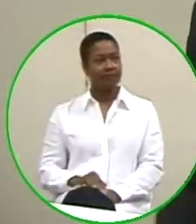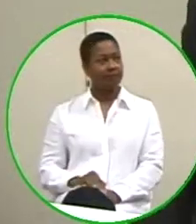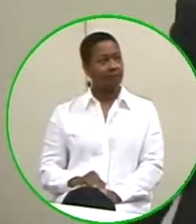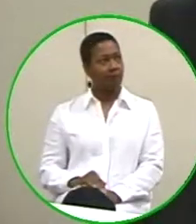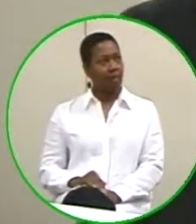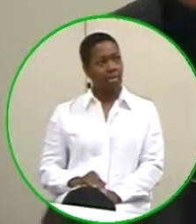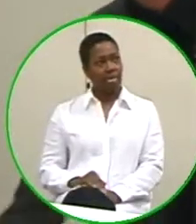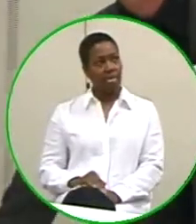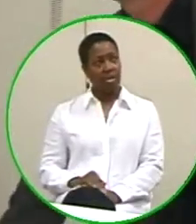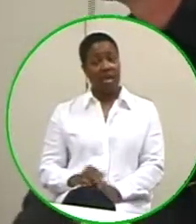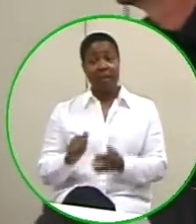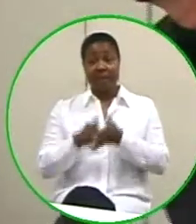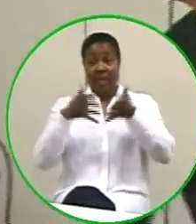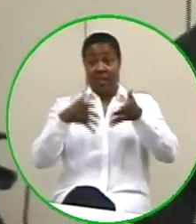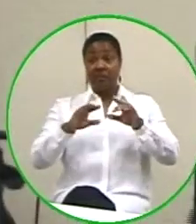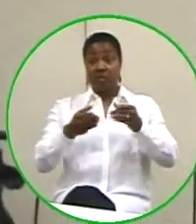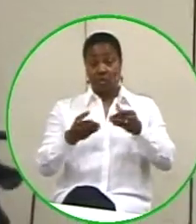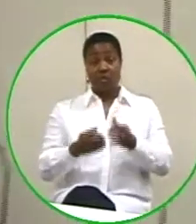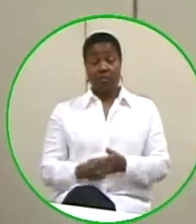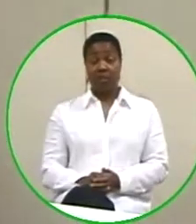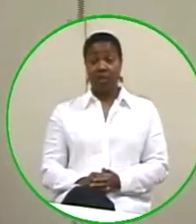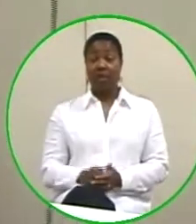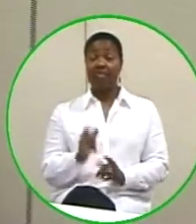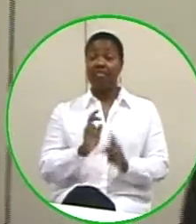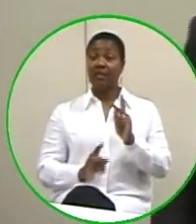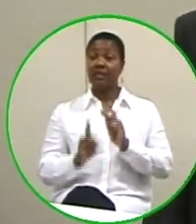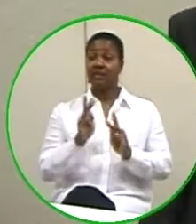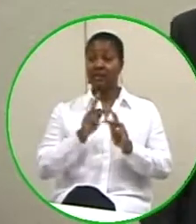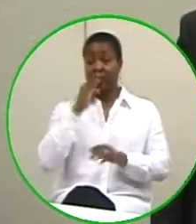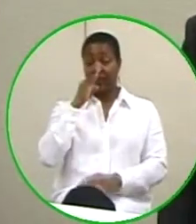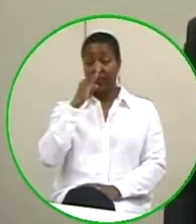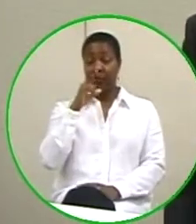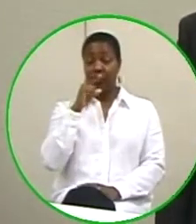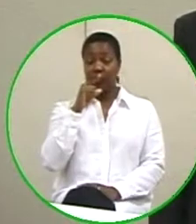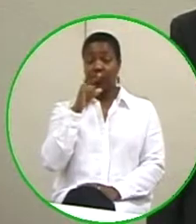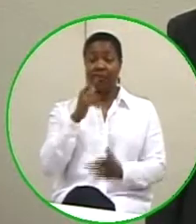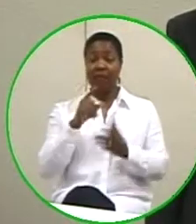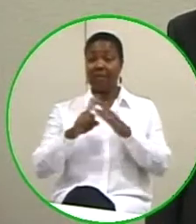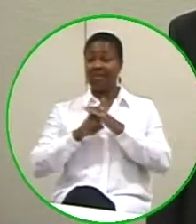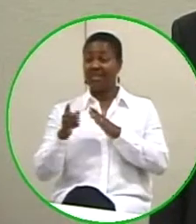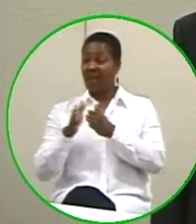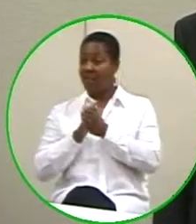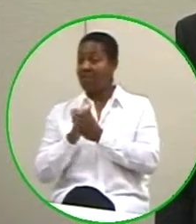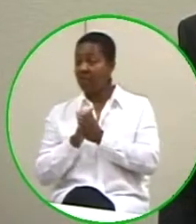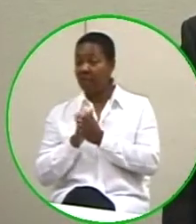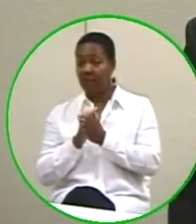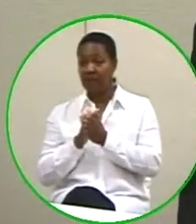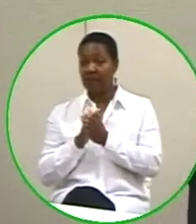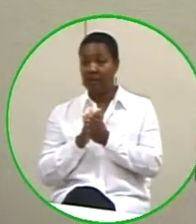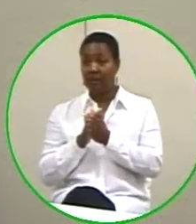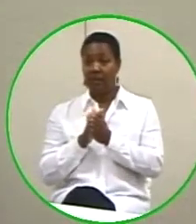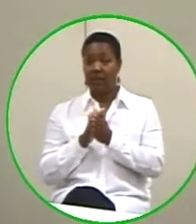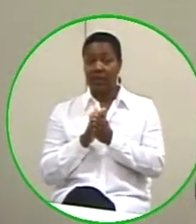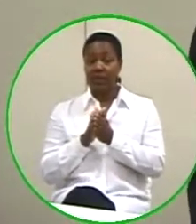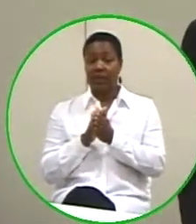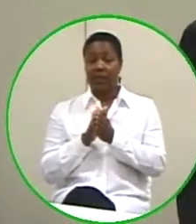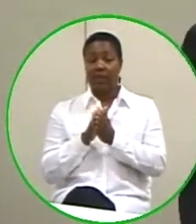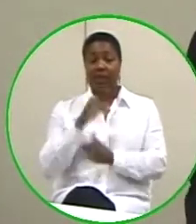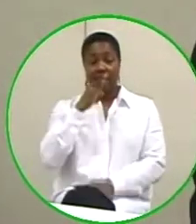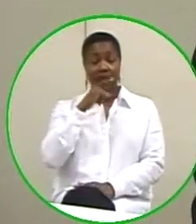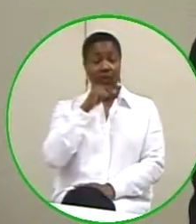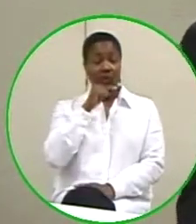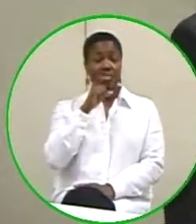Now, again, that leaves out a group, doesn't it? And that's the kids who may be escape motivated and the kids